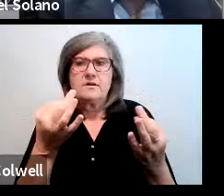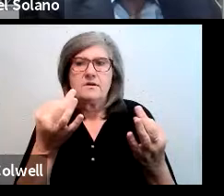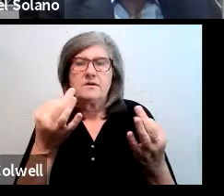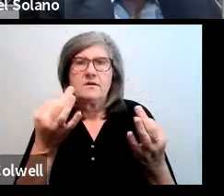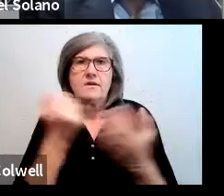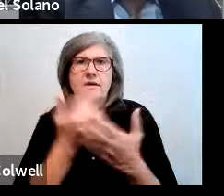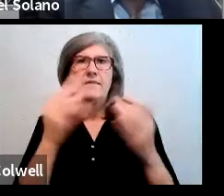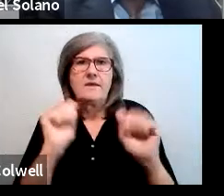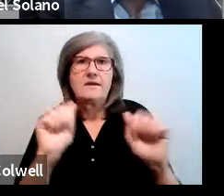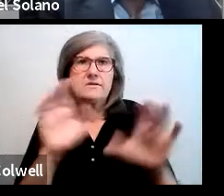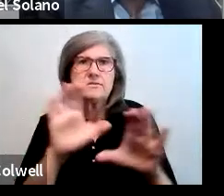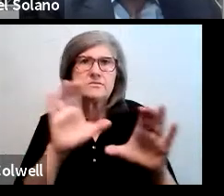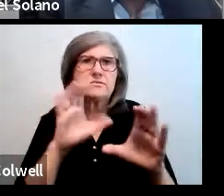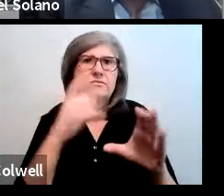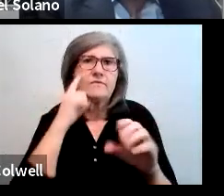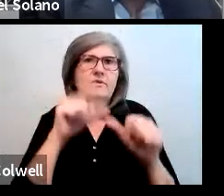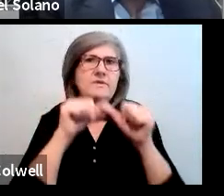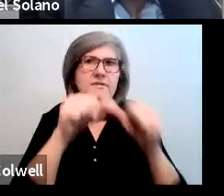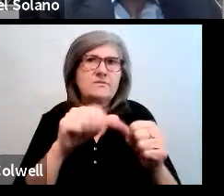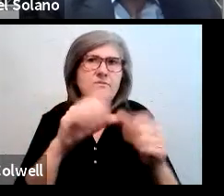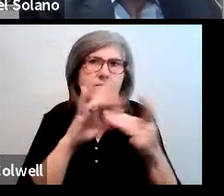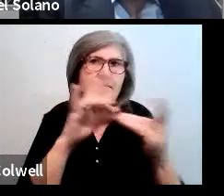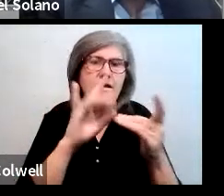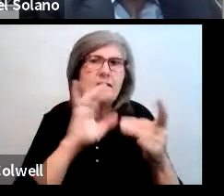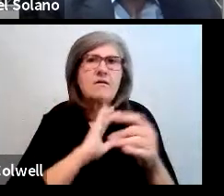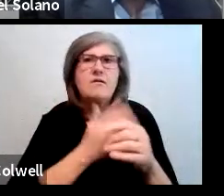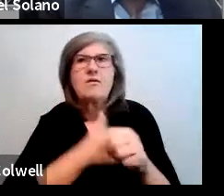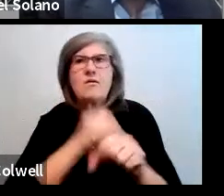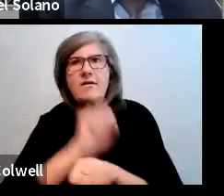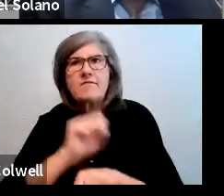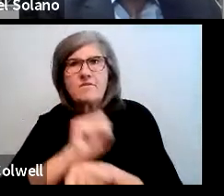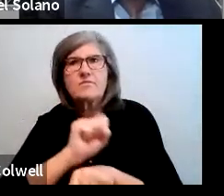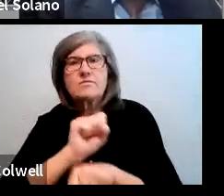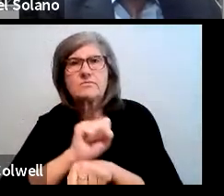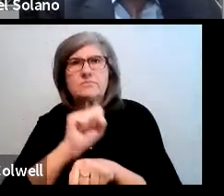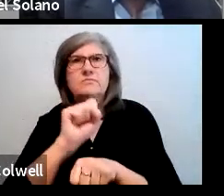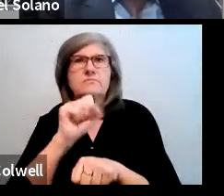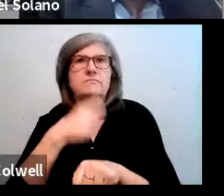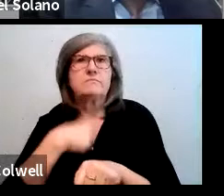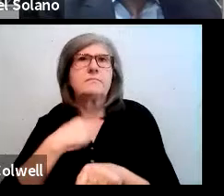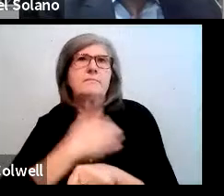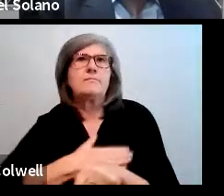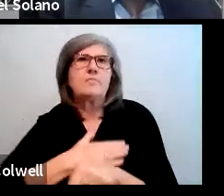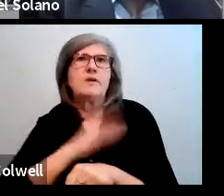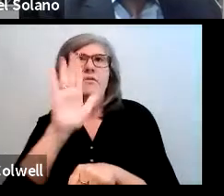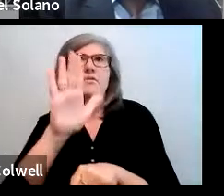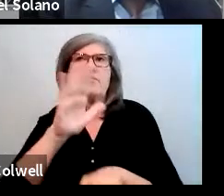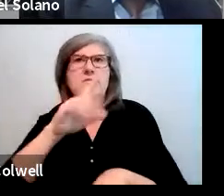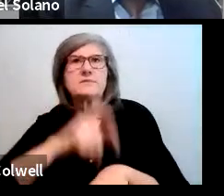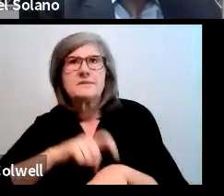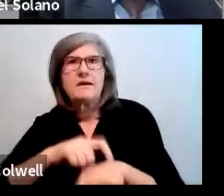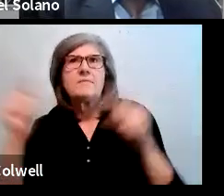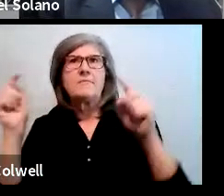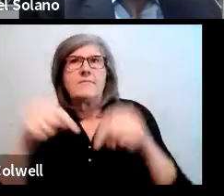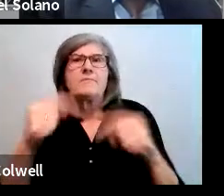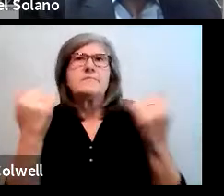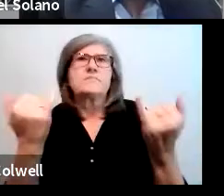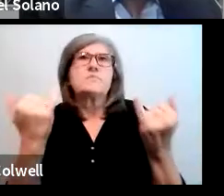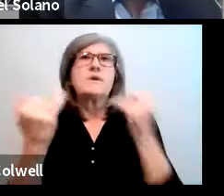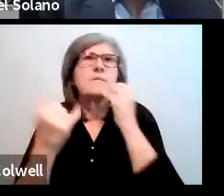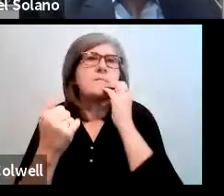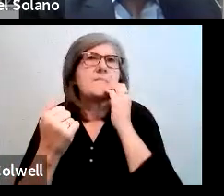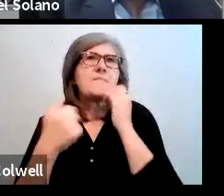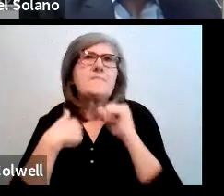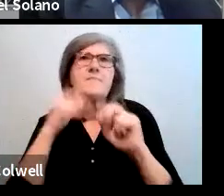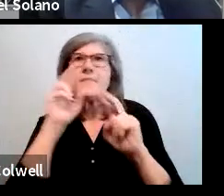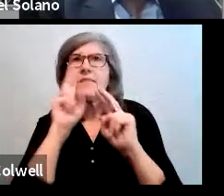anything we can do to continue this message, continue our efforts. And I appreciate everybody's time for being here today. So I look